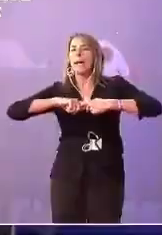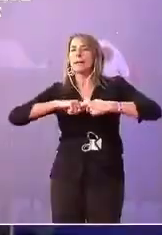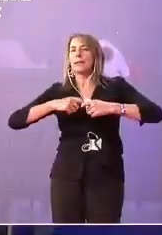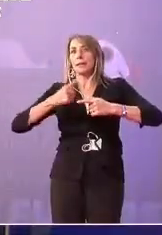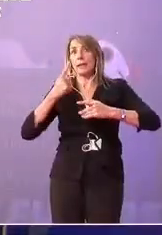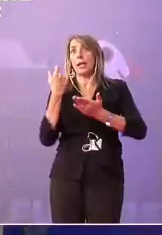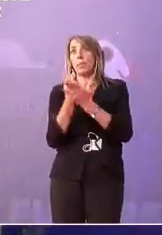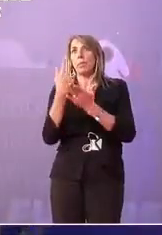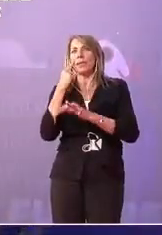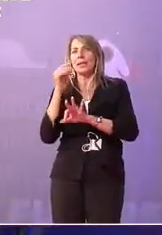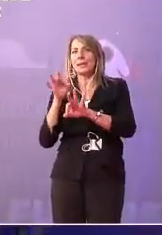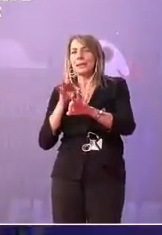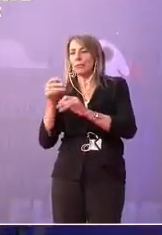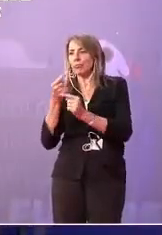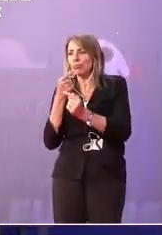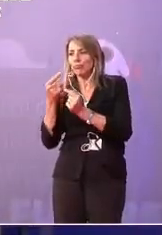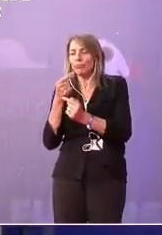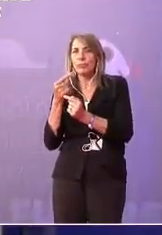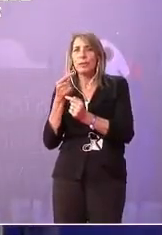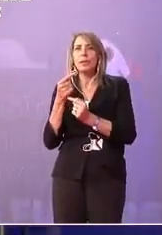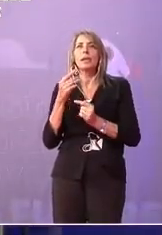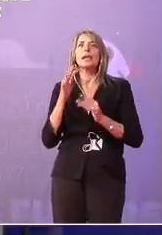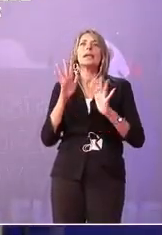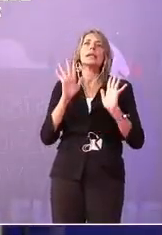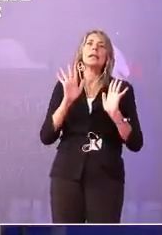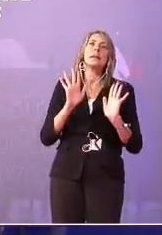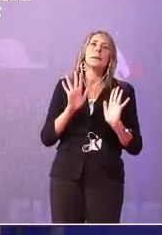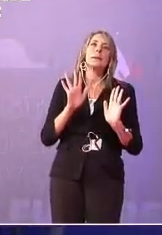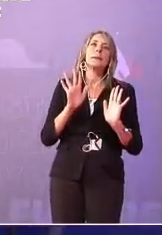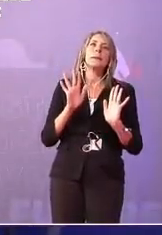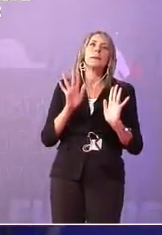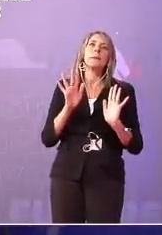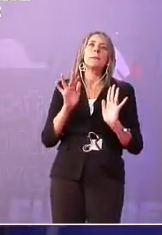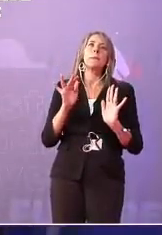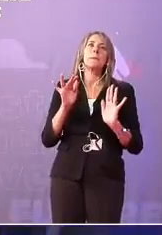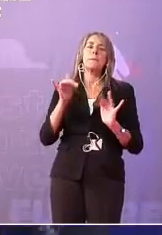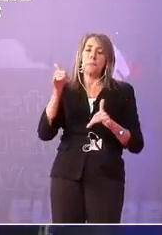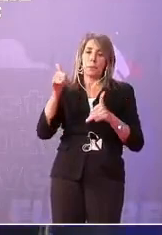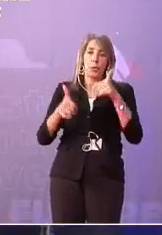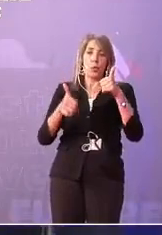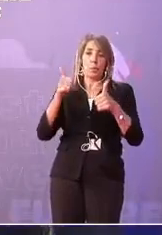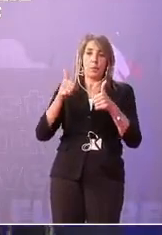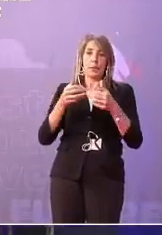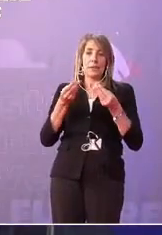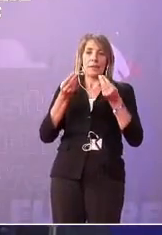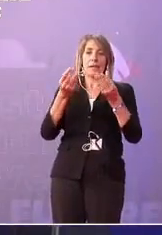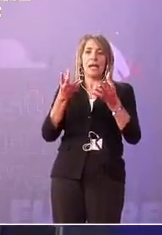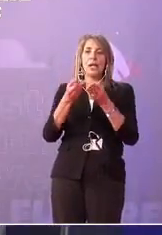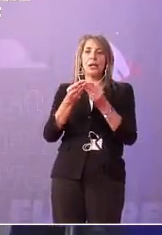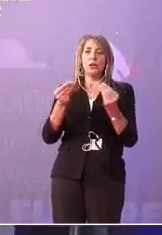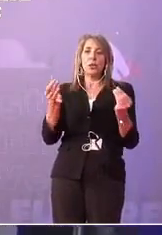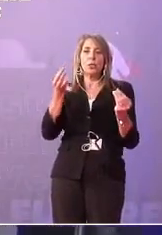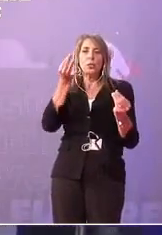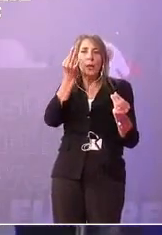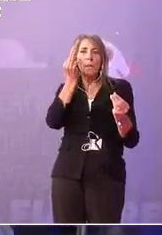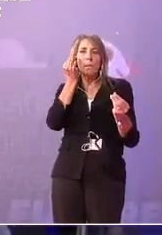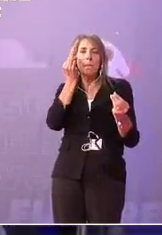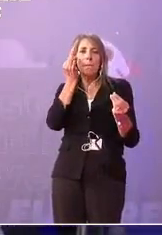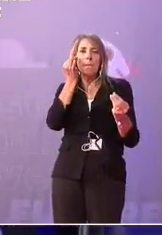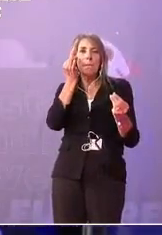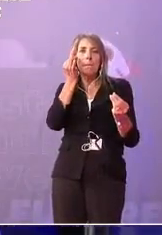specialized solution, while our platform, modular and integrated, streamline operation and